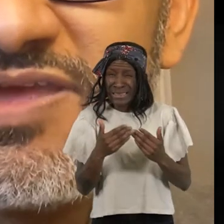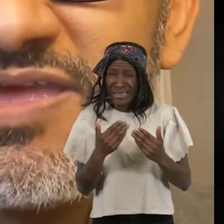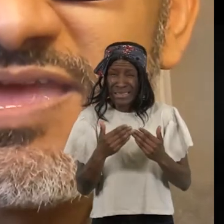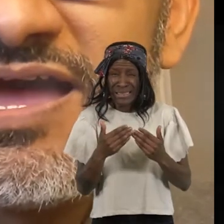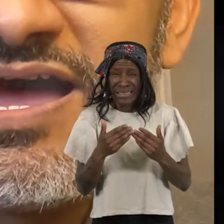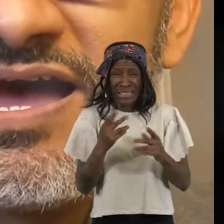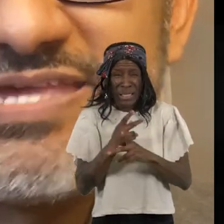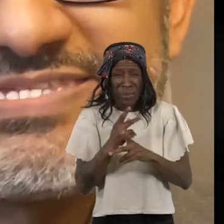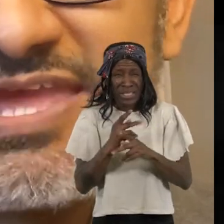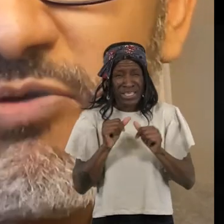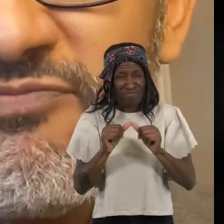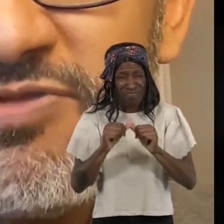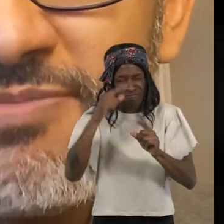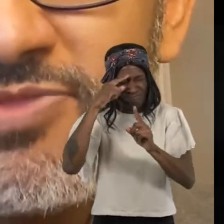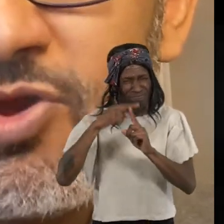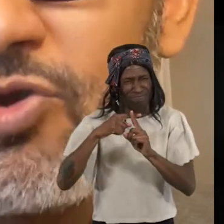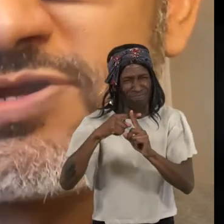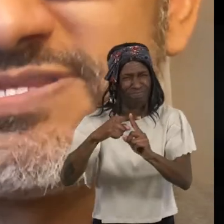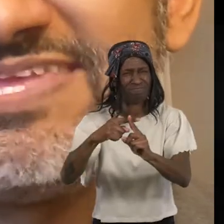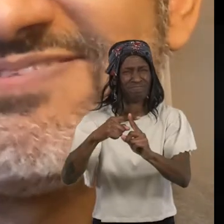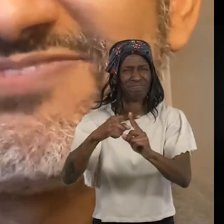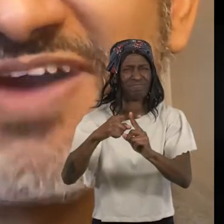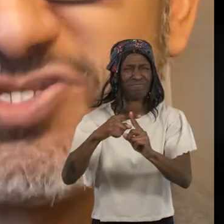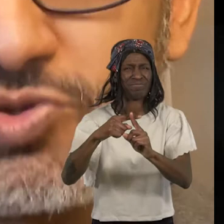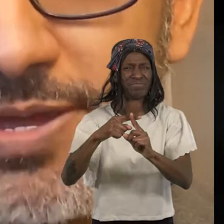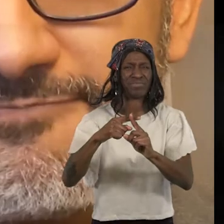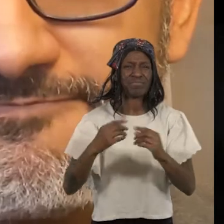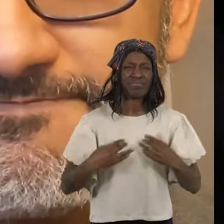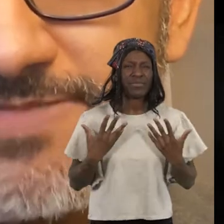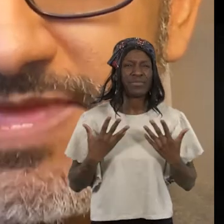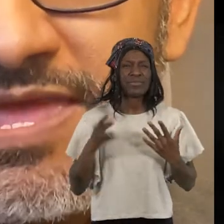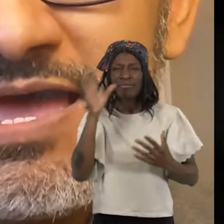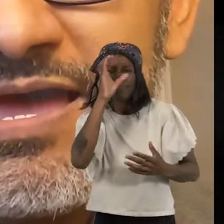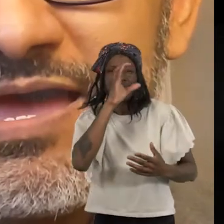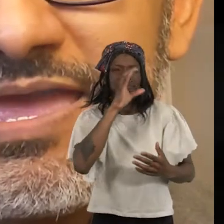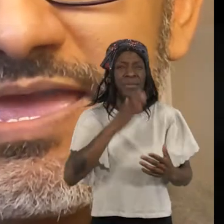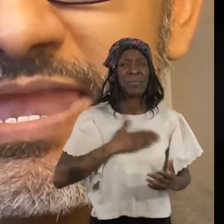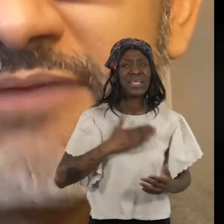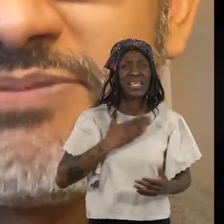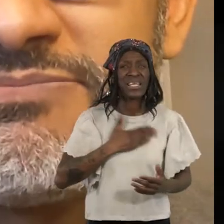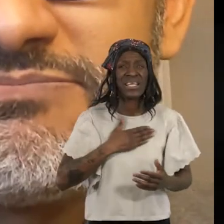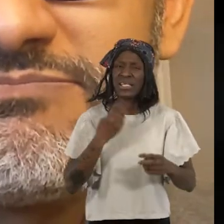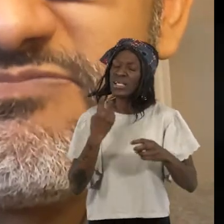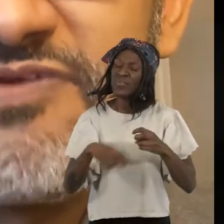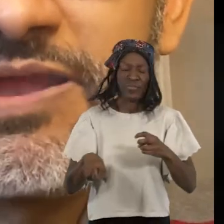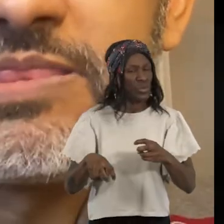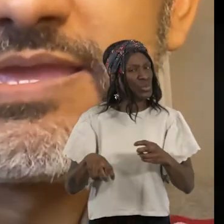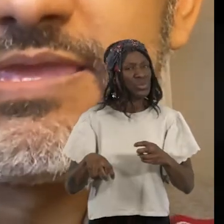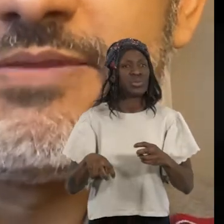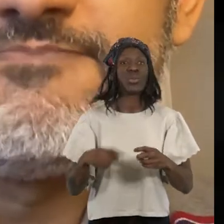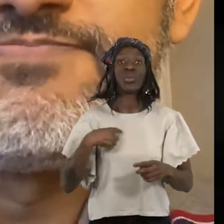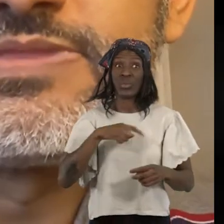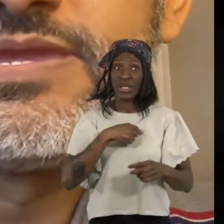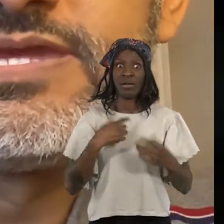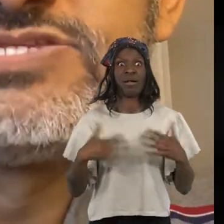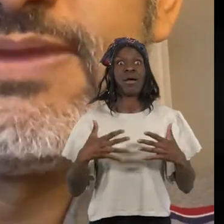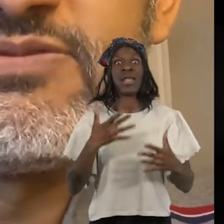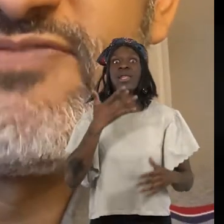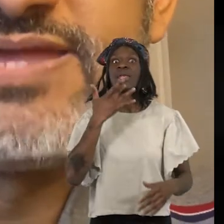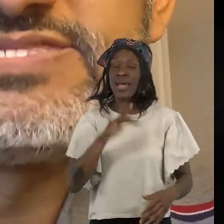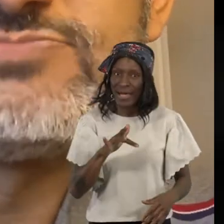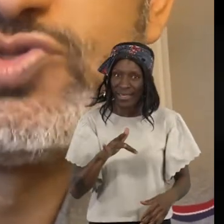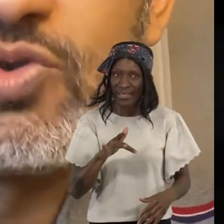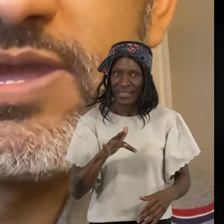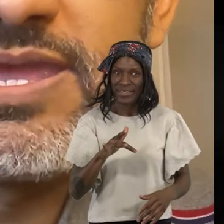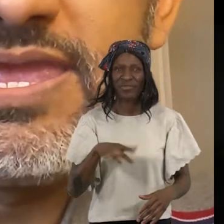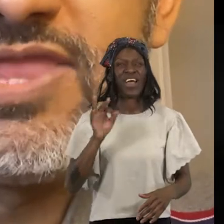positive, stay hopeful, or even to find joy. And I've been very lucky to be able to